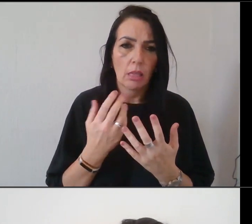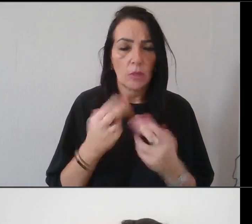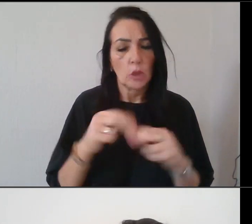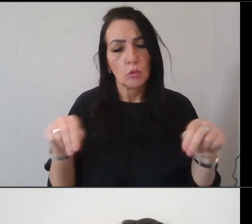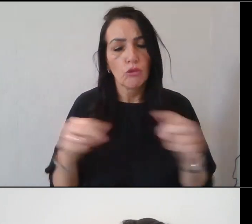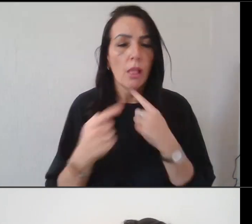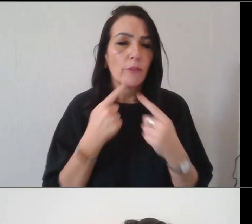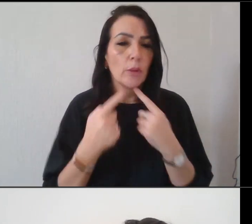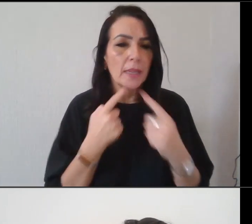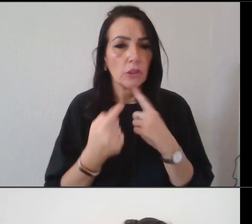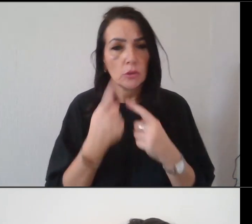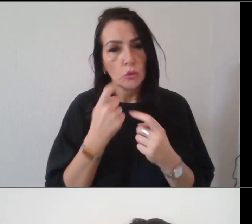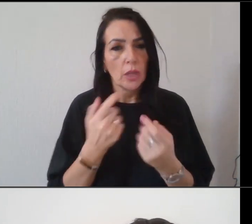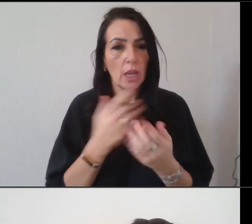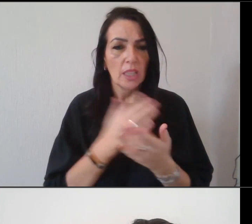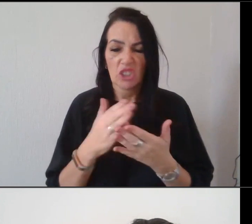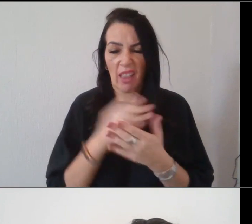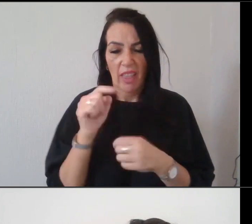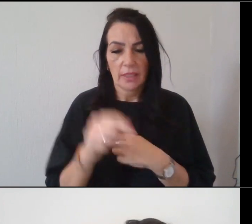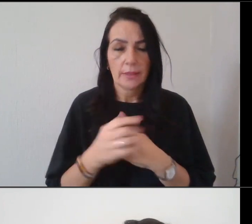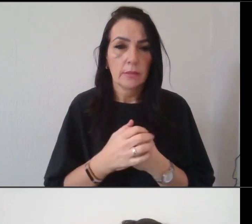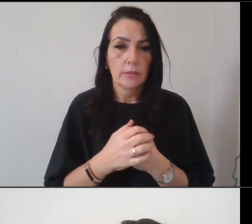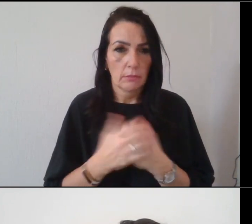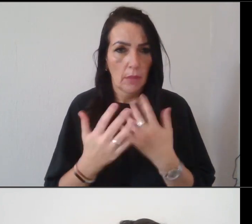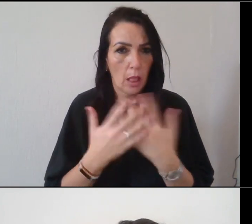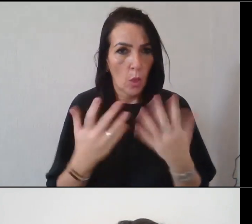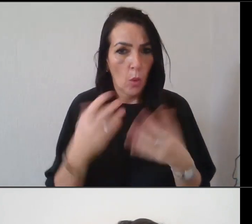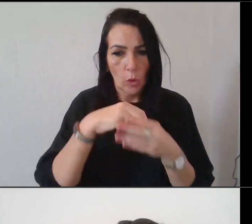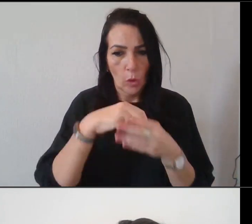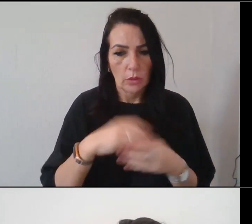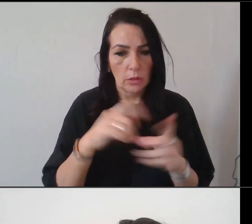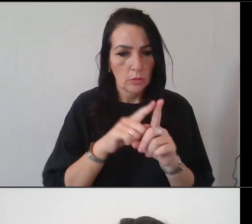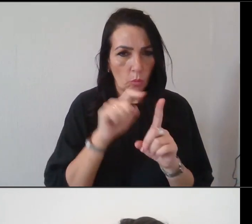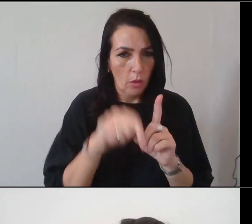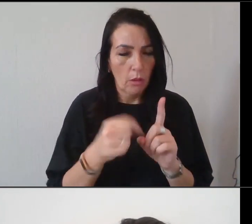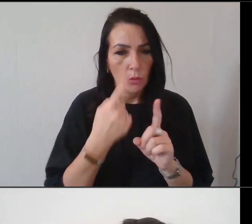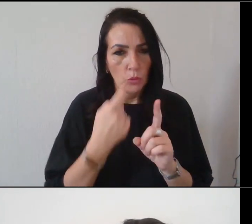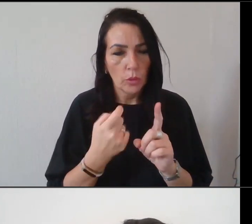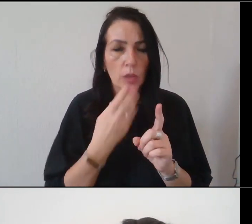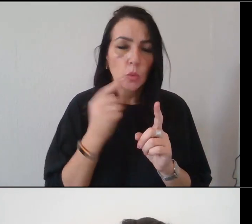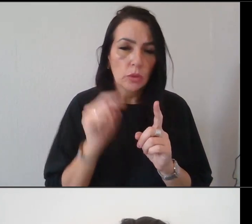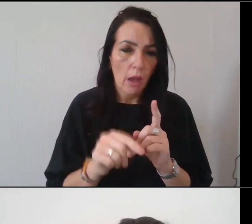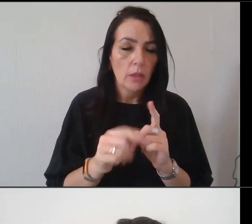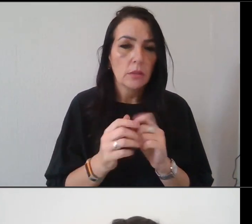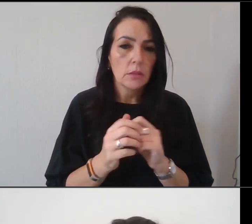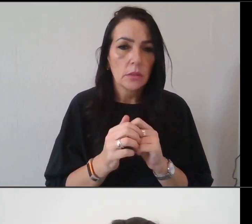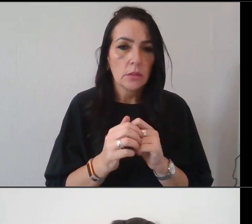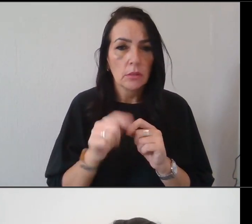that you can share. I think there's a lot of content that you could use